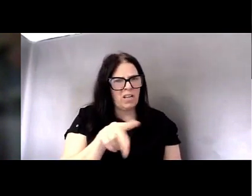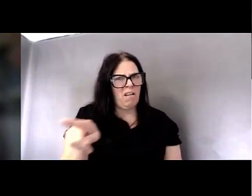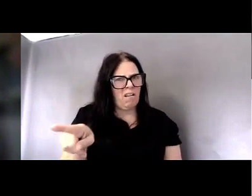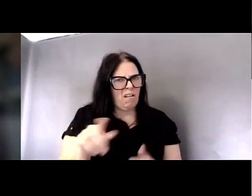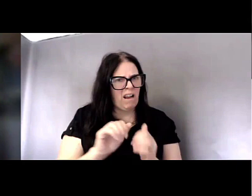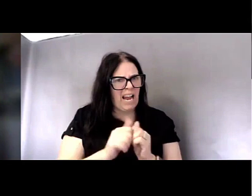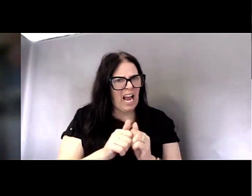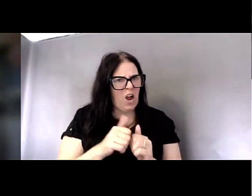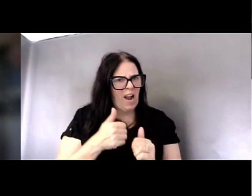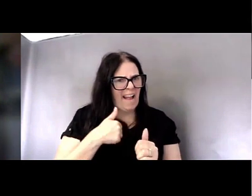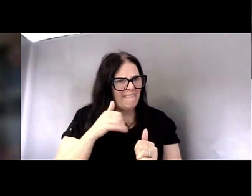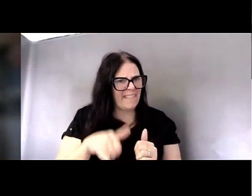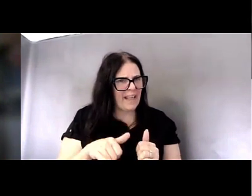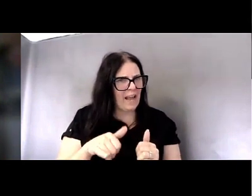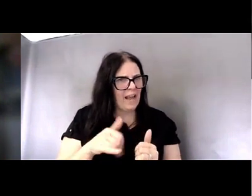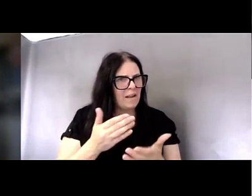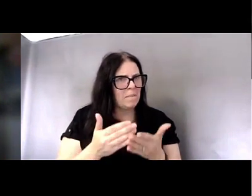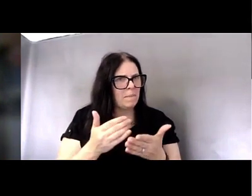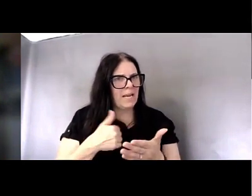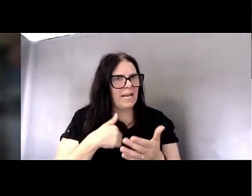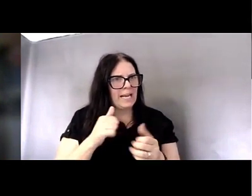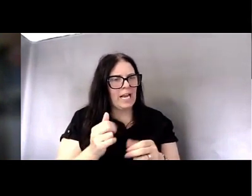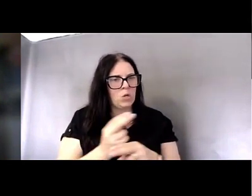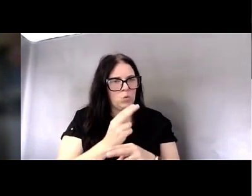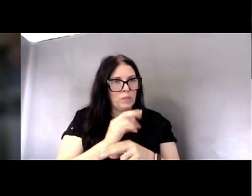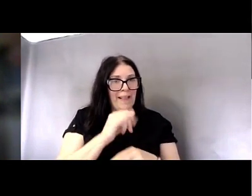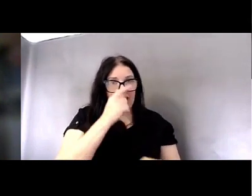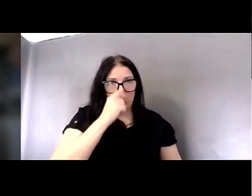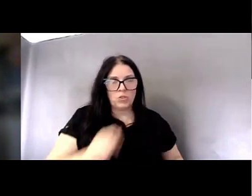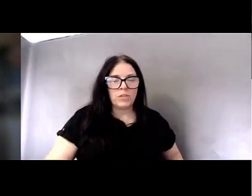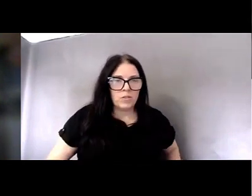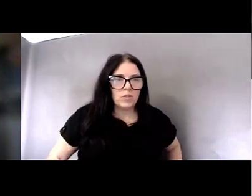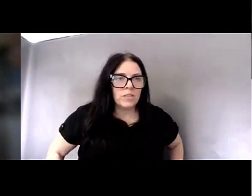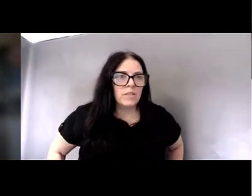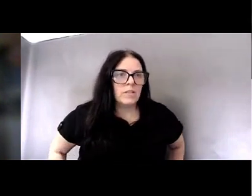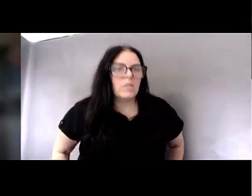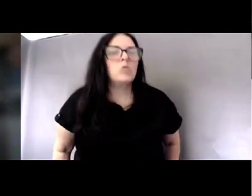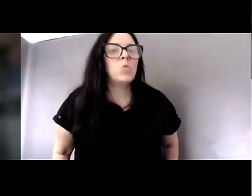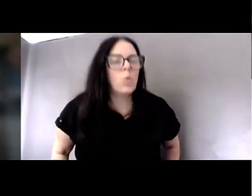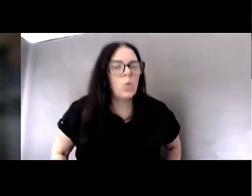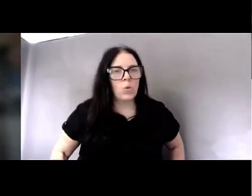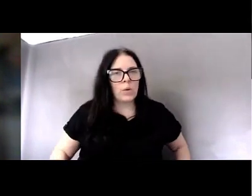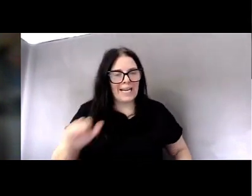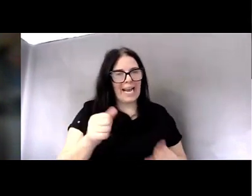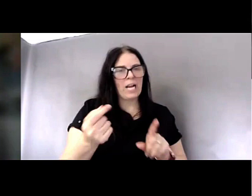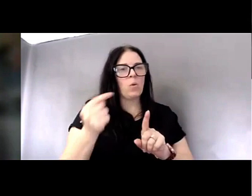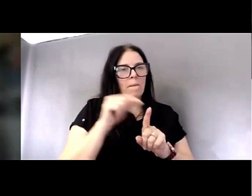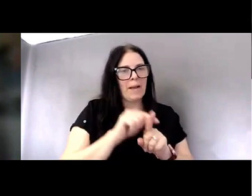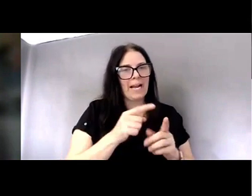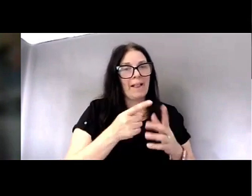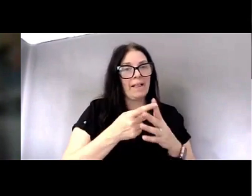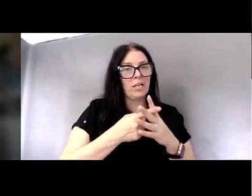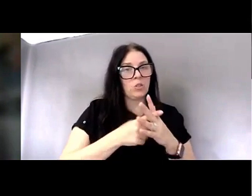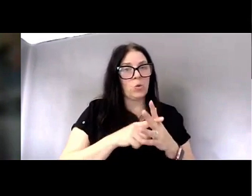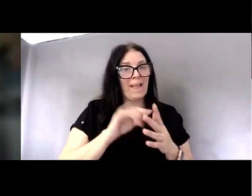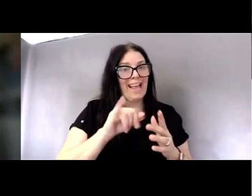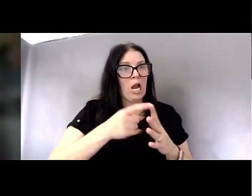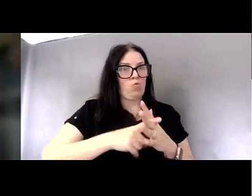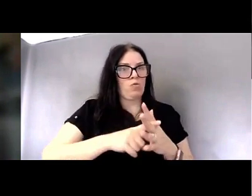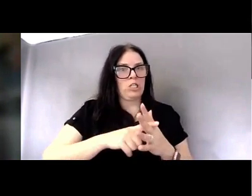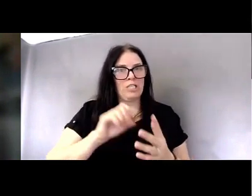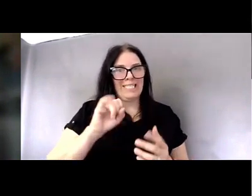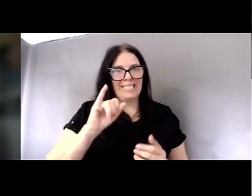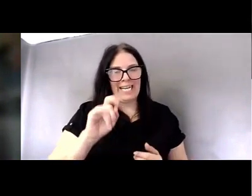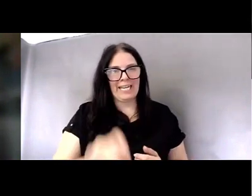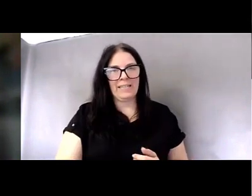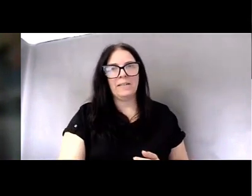what else do they have that maybe would be of interest to you? So you can get back to the source, the original site. And